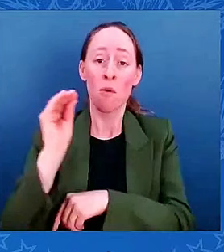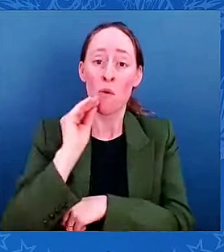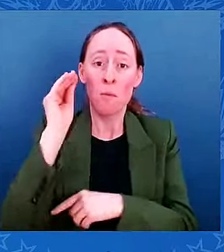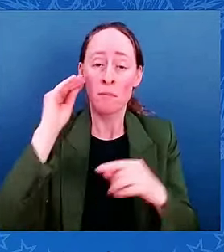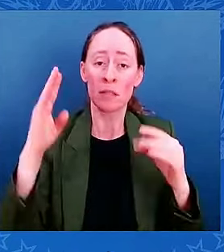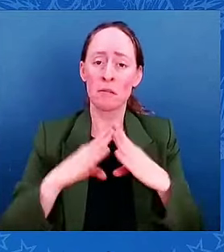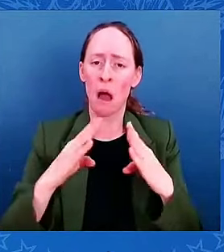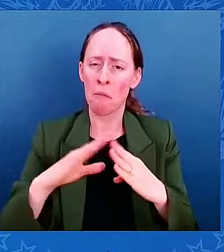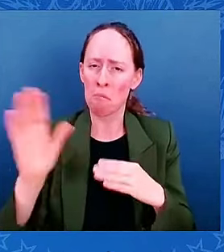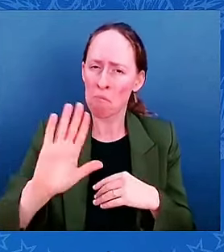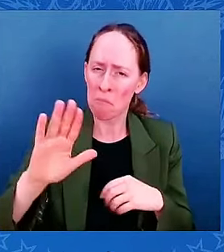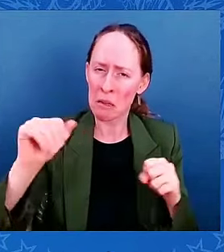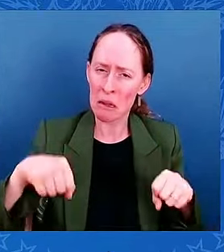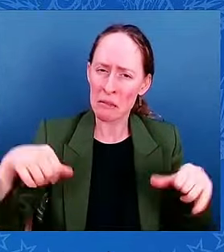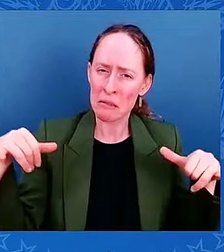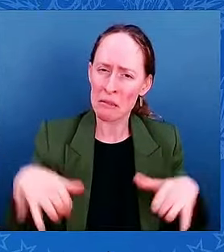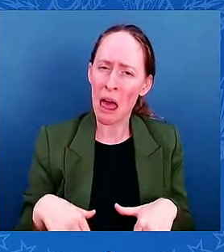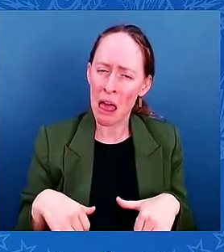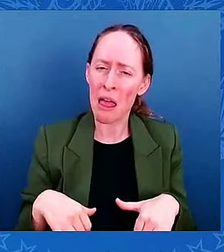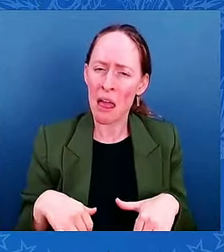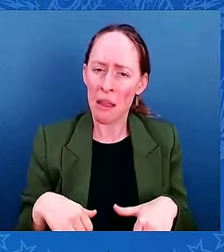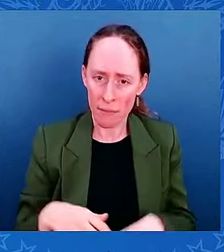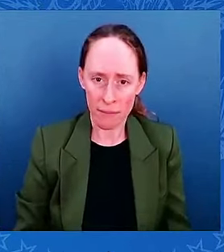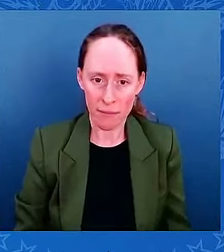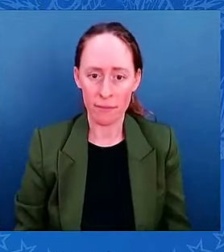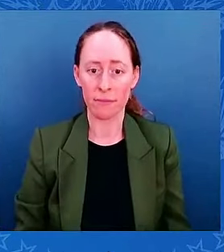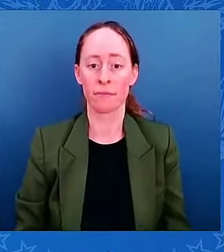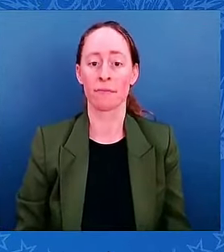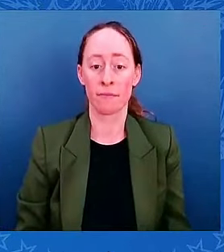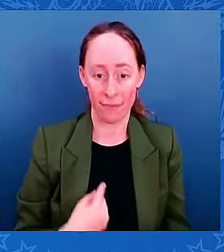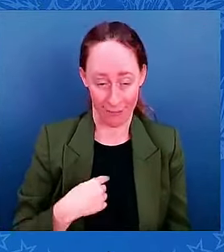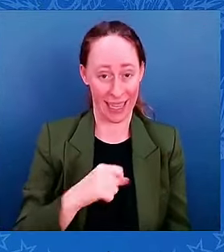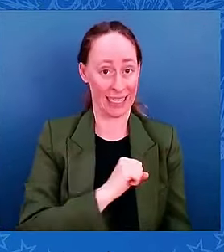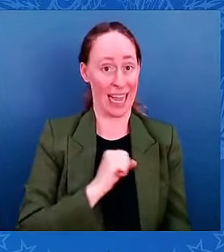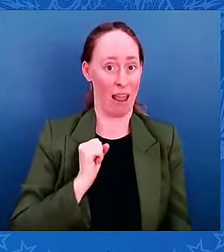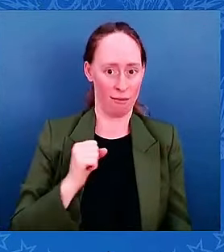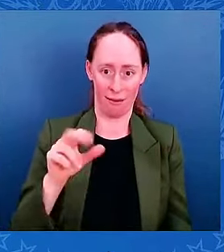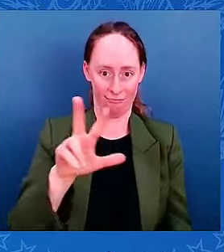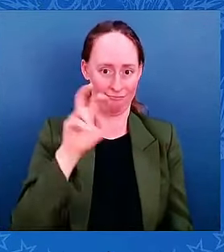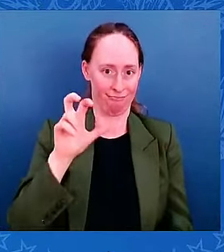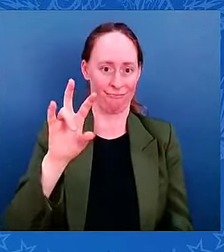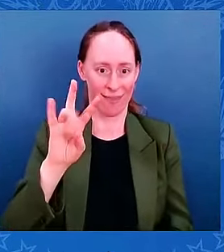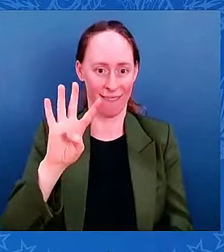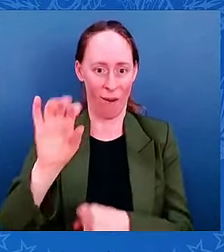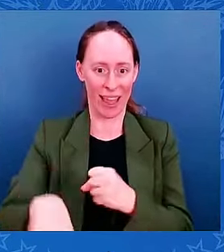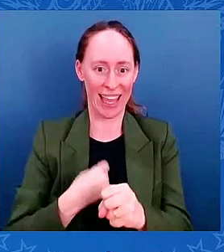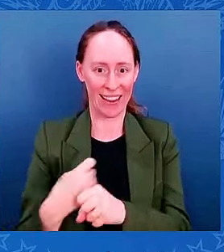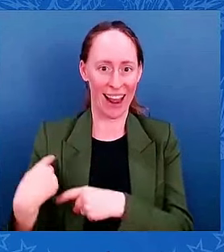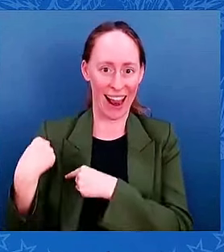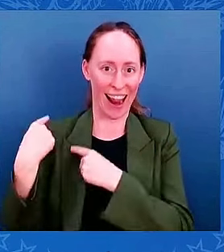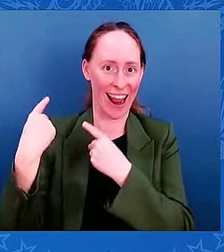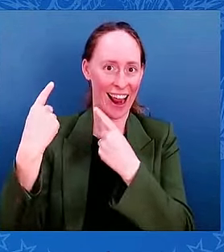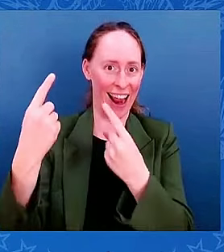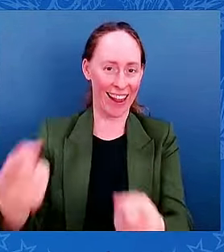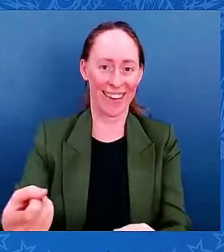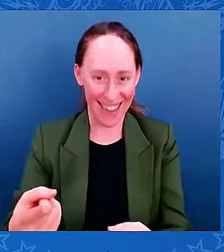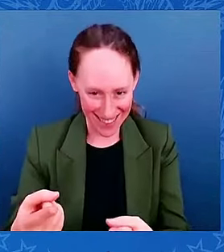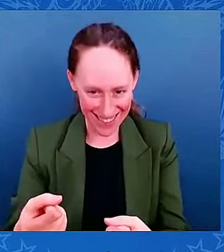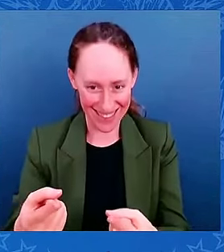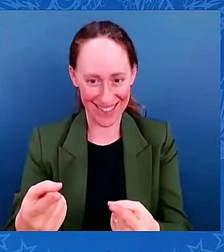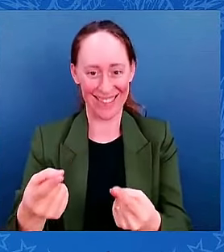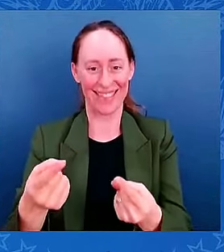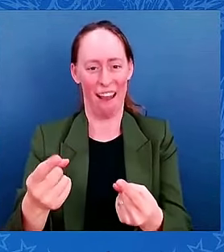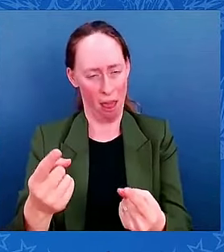I'm only 40, but I was there 36 years. But look, I'm serious. As I travel the country, how many times did I